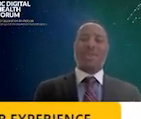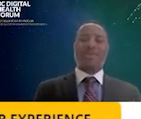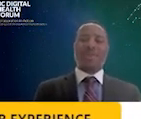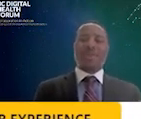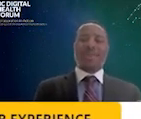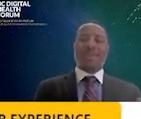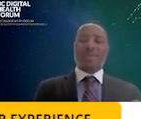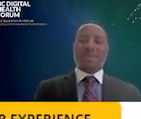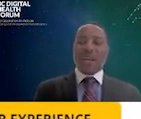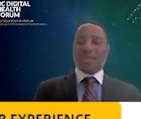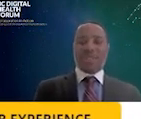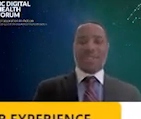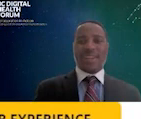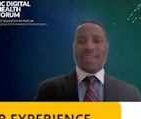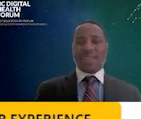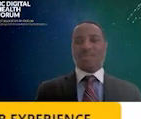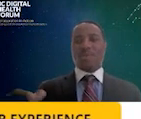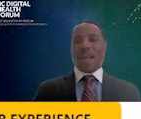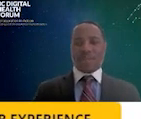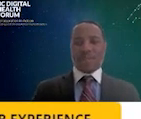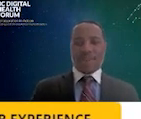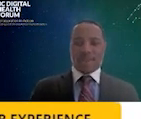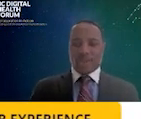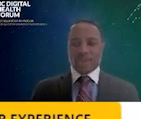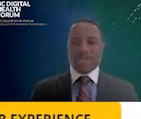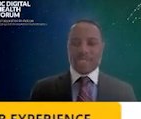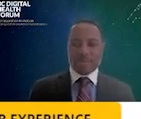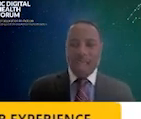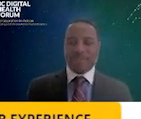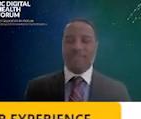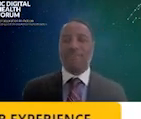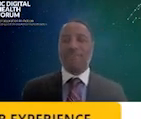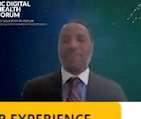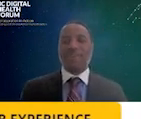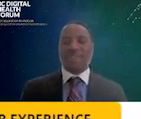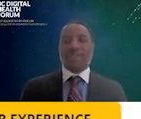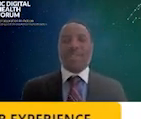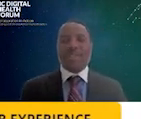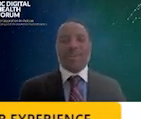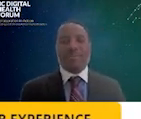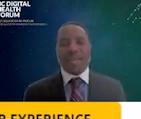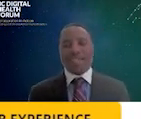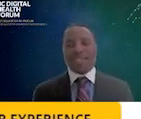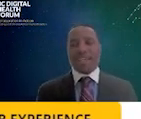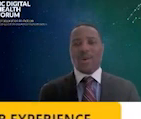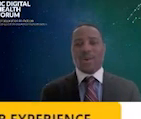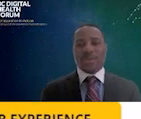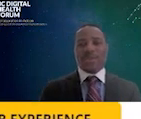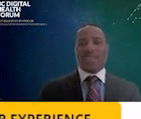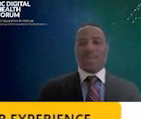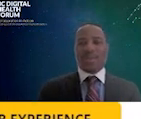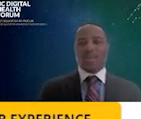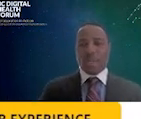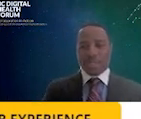to a provider, and then the provider also using the same platform such that they're not managing their